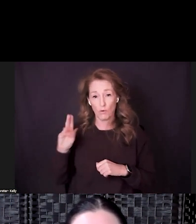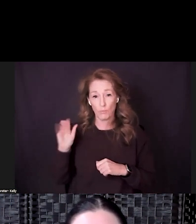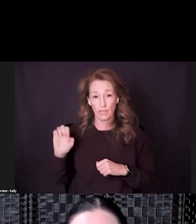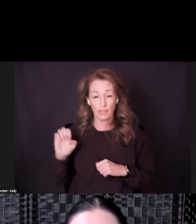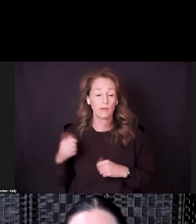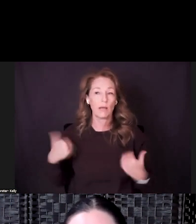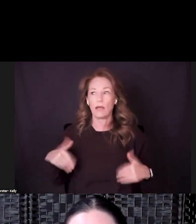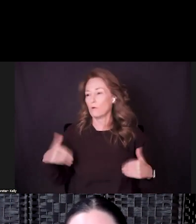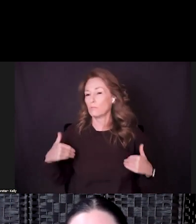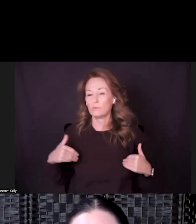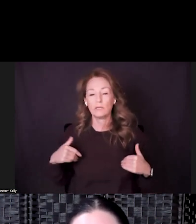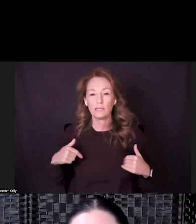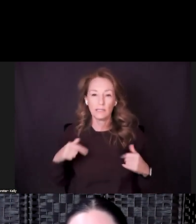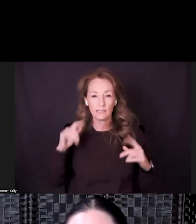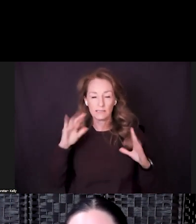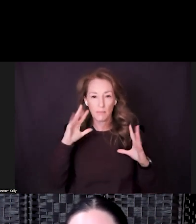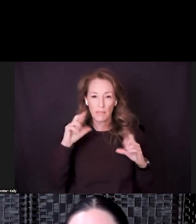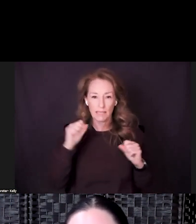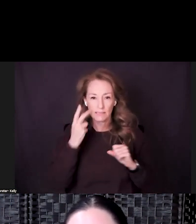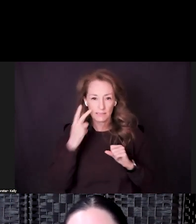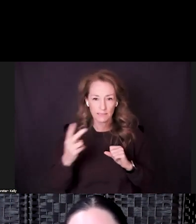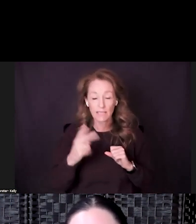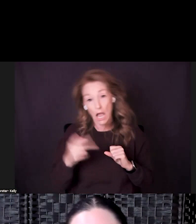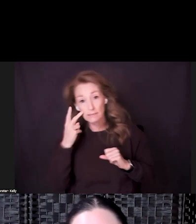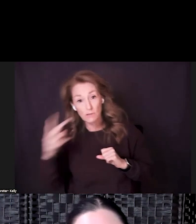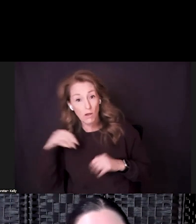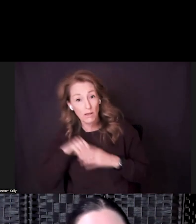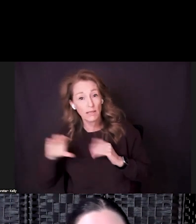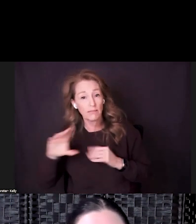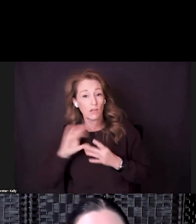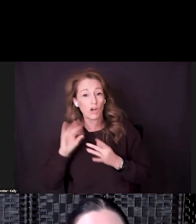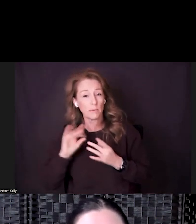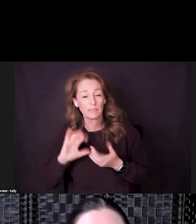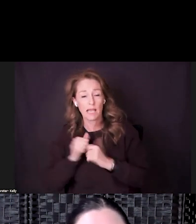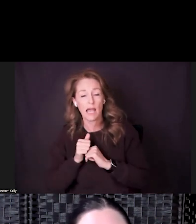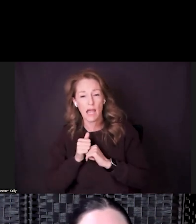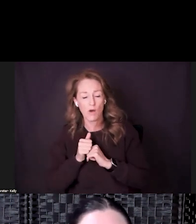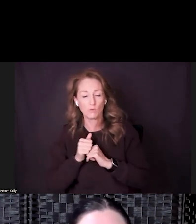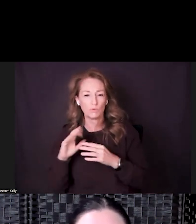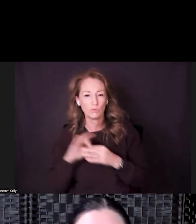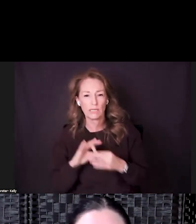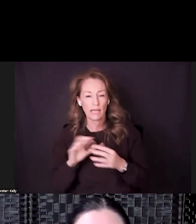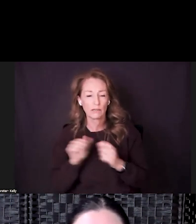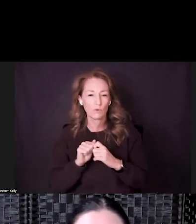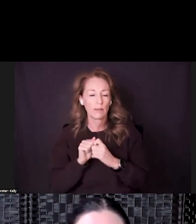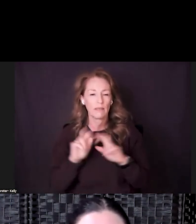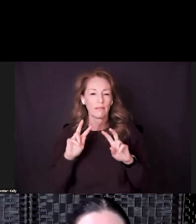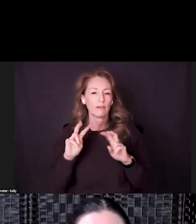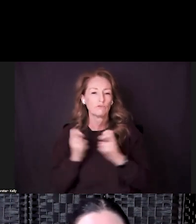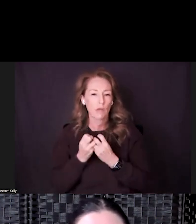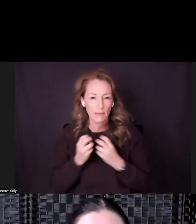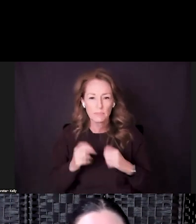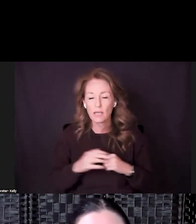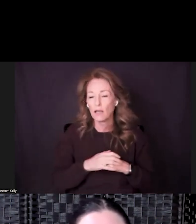amazing to see. I did see in the comments that there was a question about like how to connect with tribes, and I think it's really important to